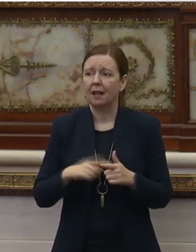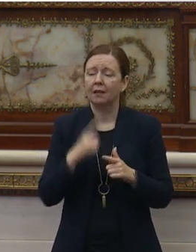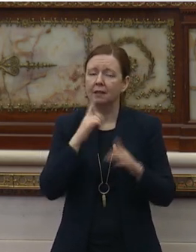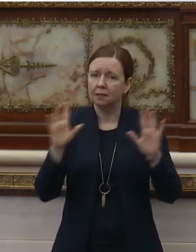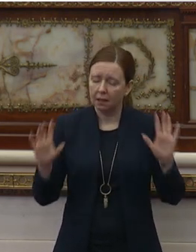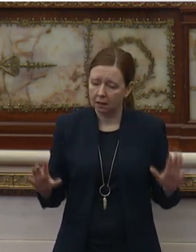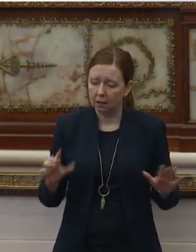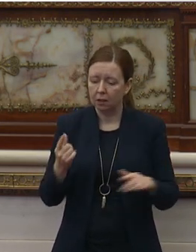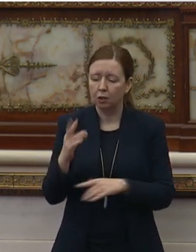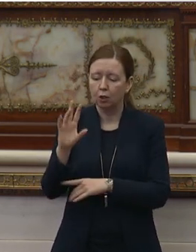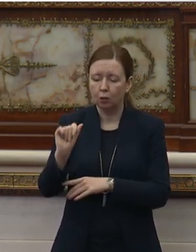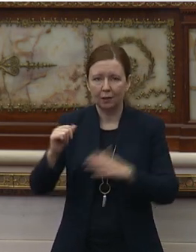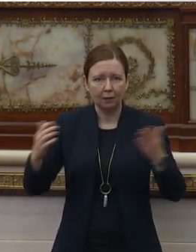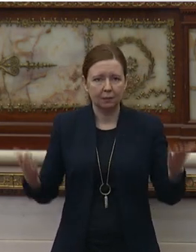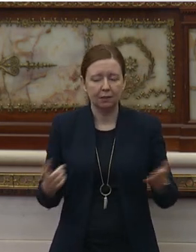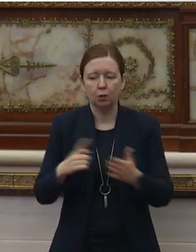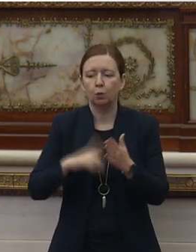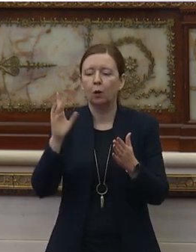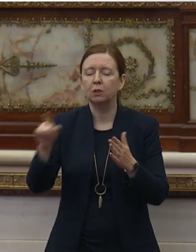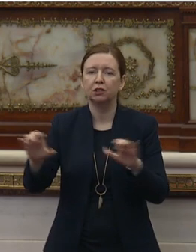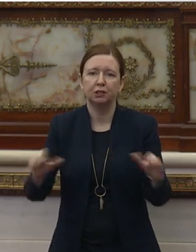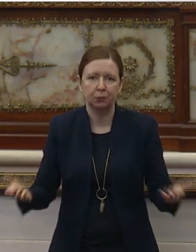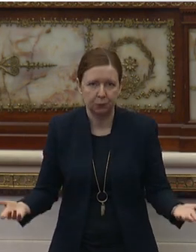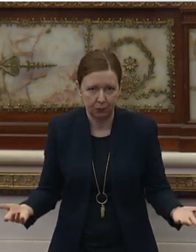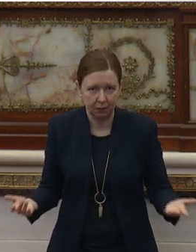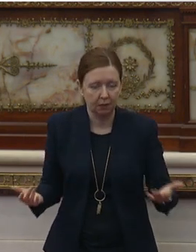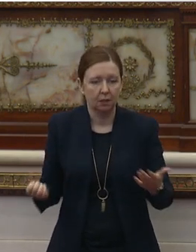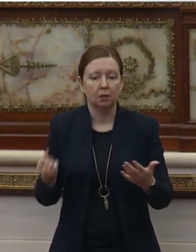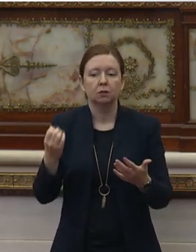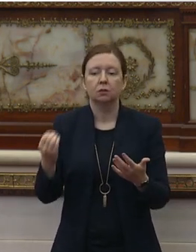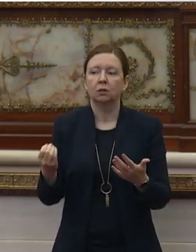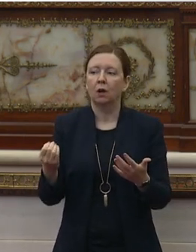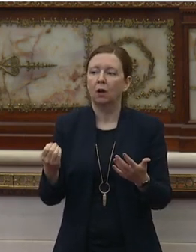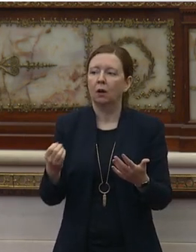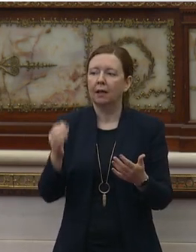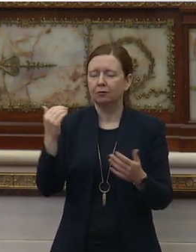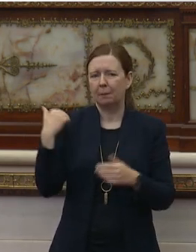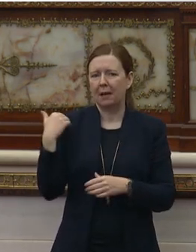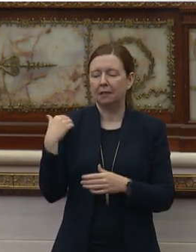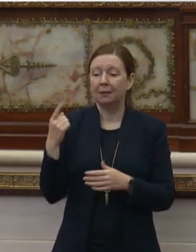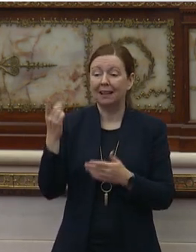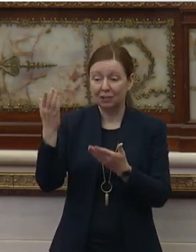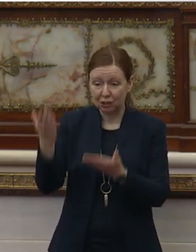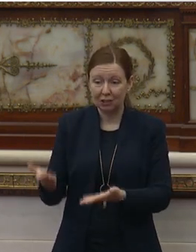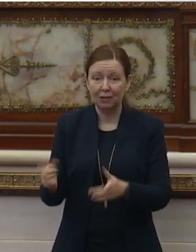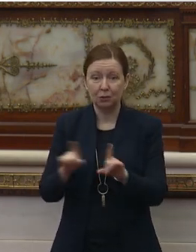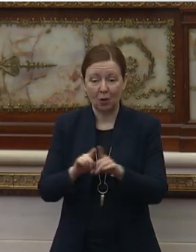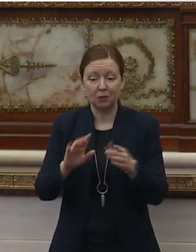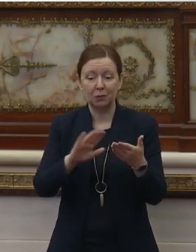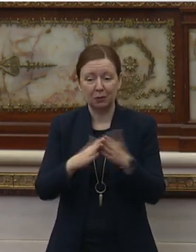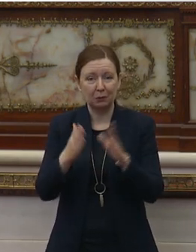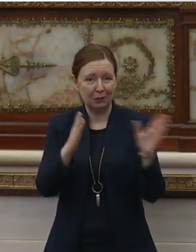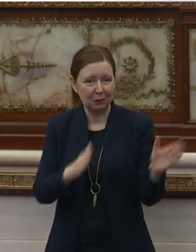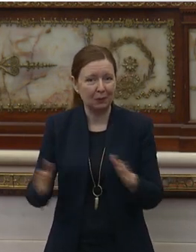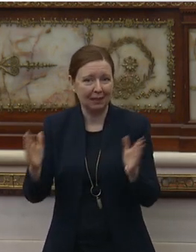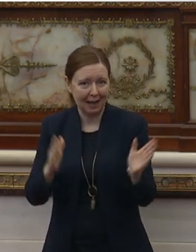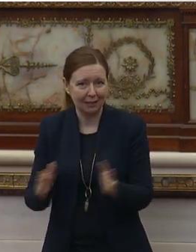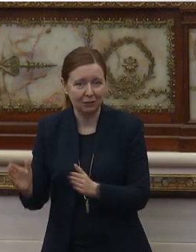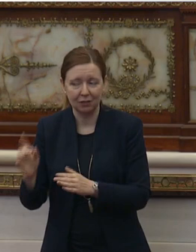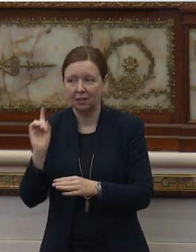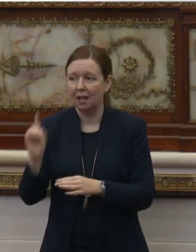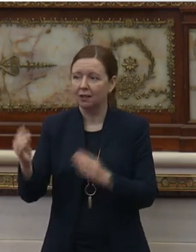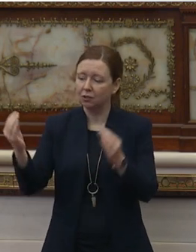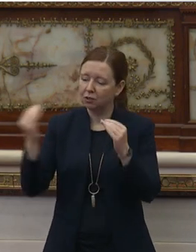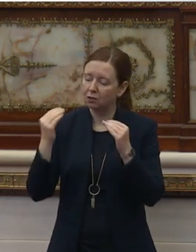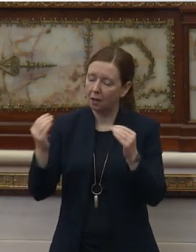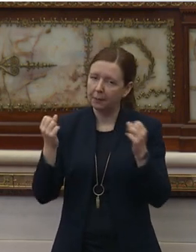you know, if Gloria was here, what would Gloria do, right? And so it reminded me that she also was a community organizer, and she taught